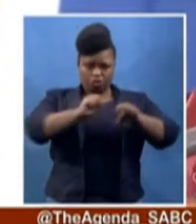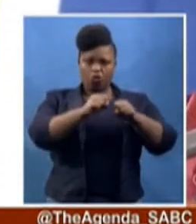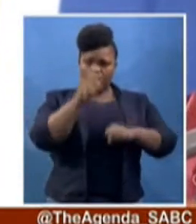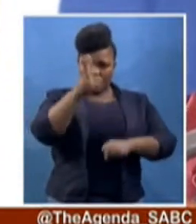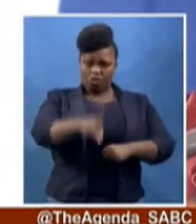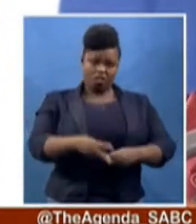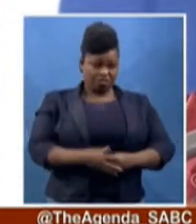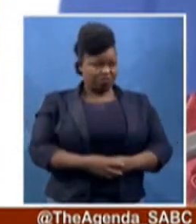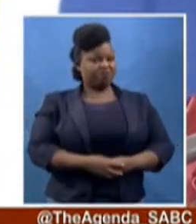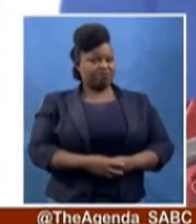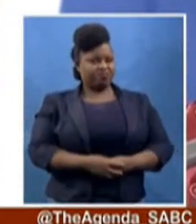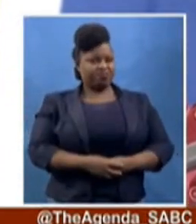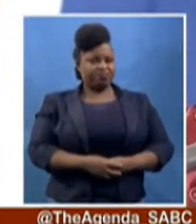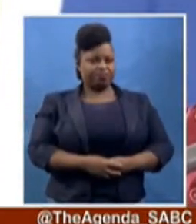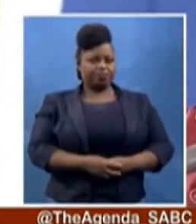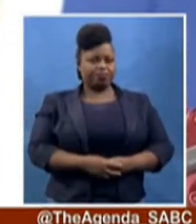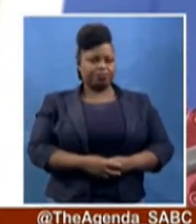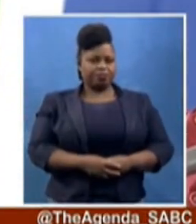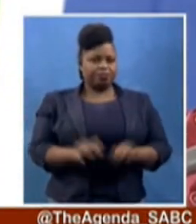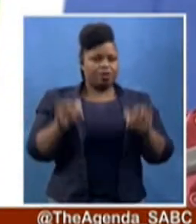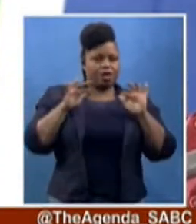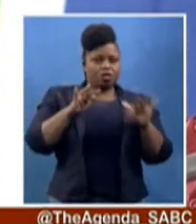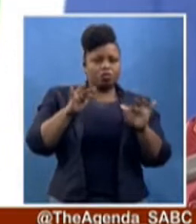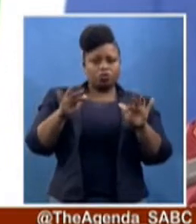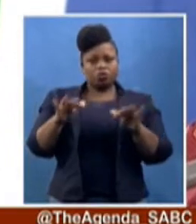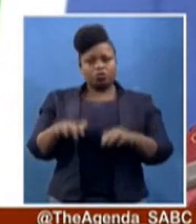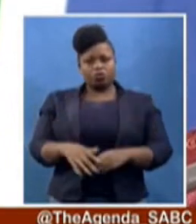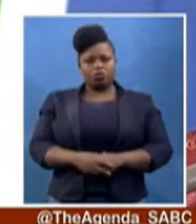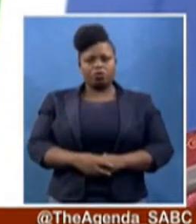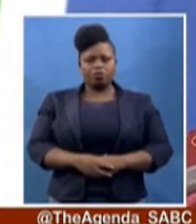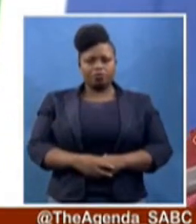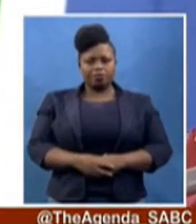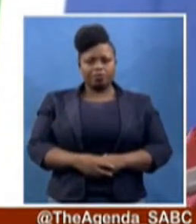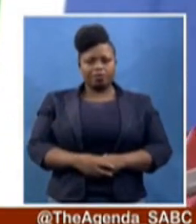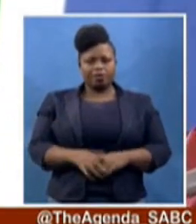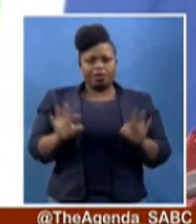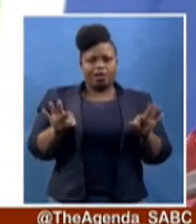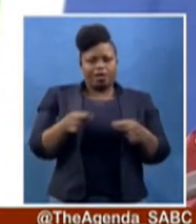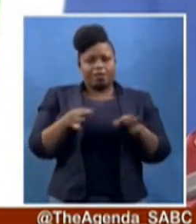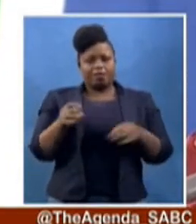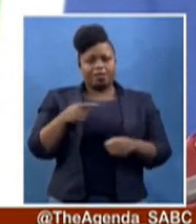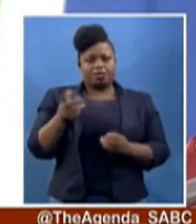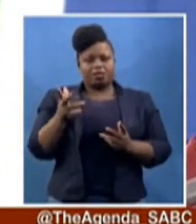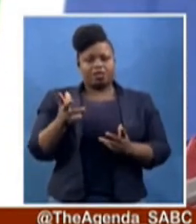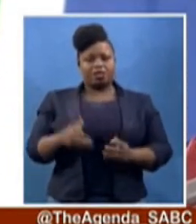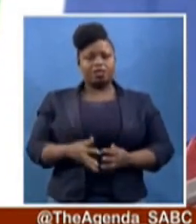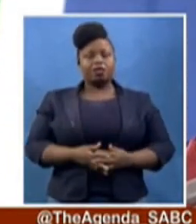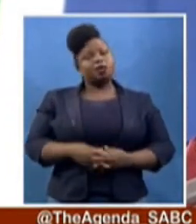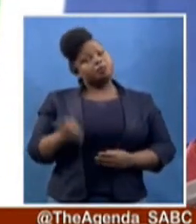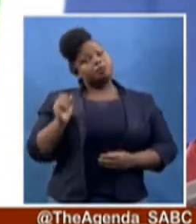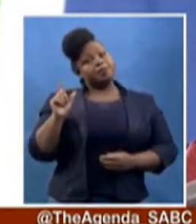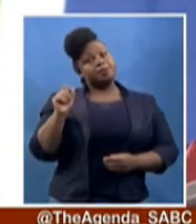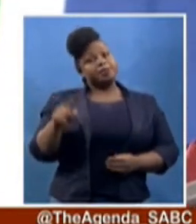Batho babina sena. Ke o Demo. Hawe.